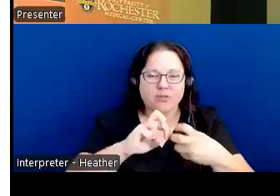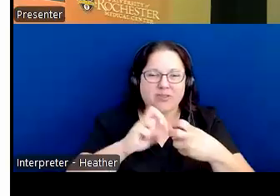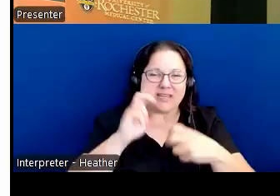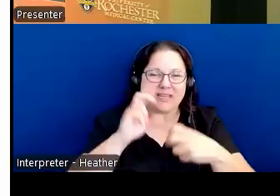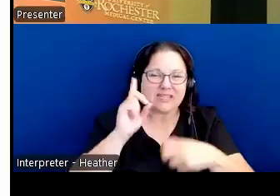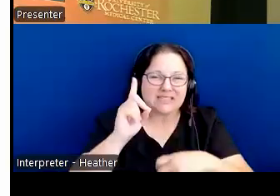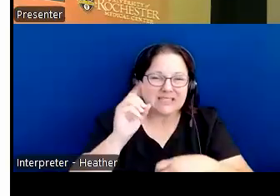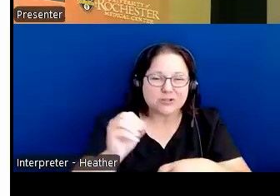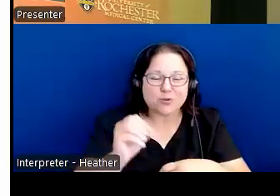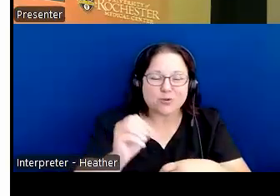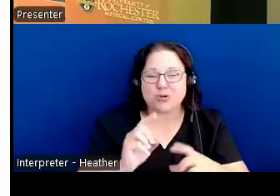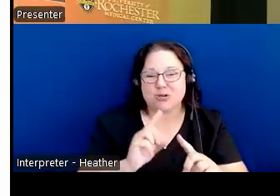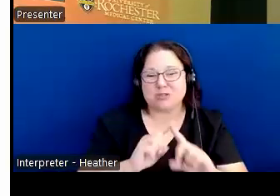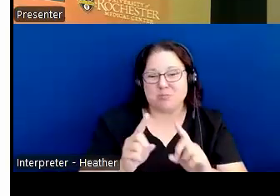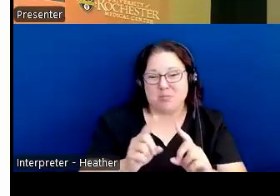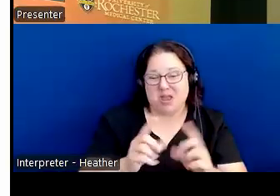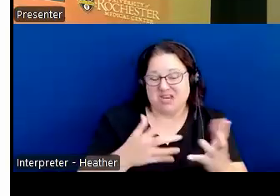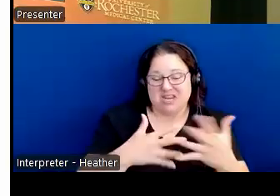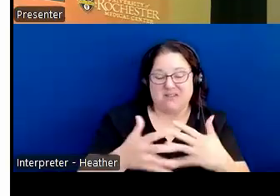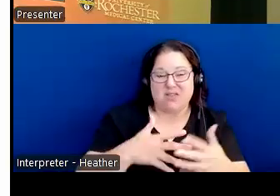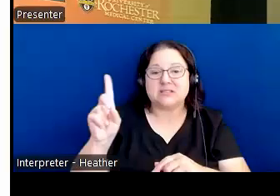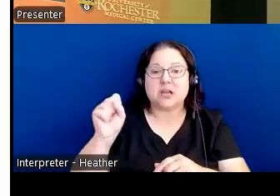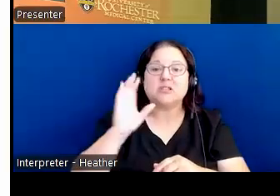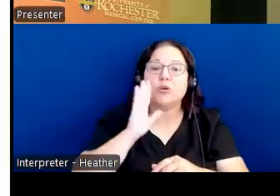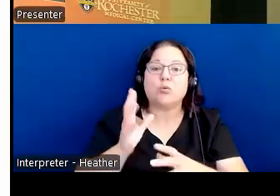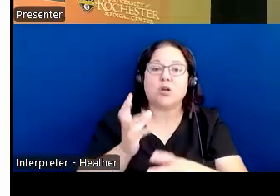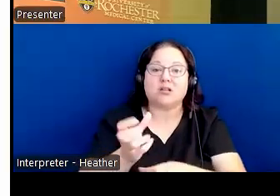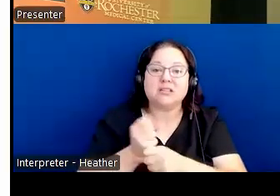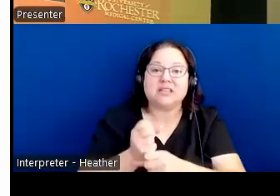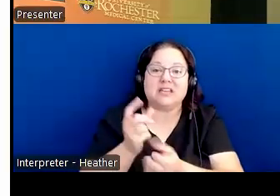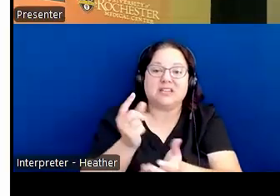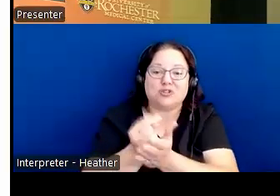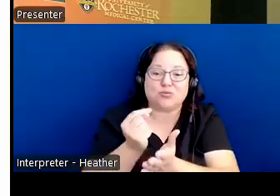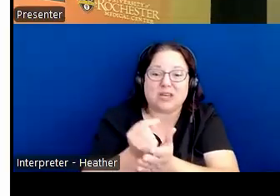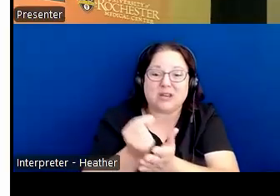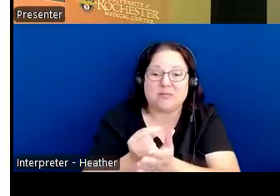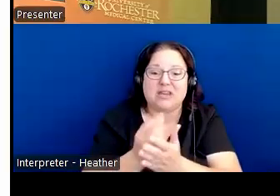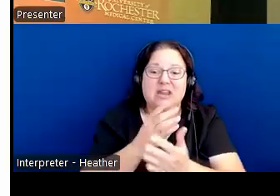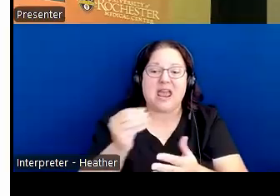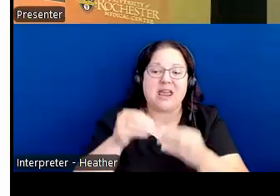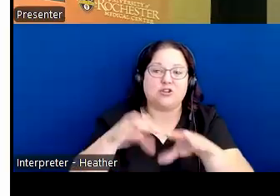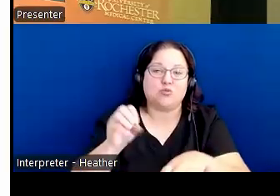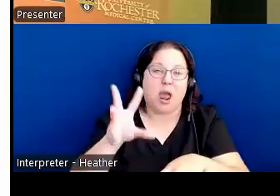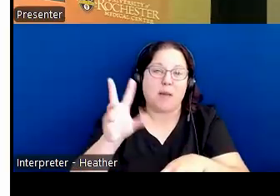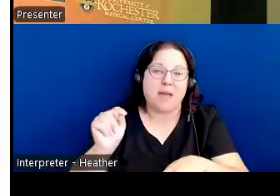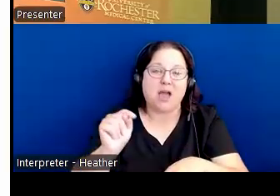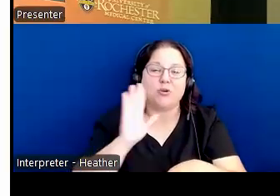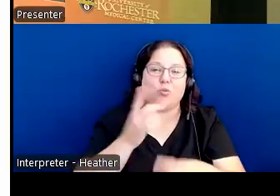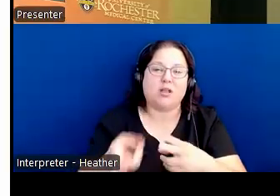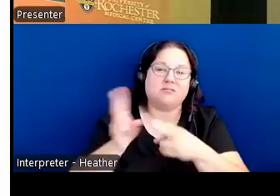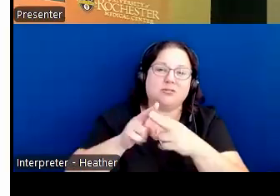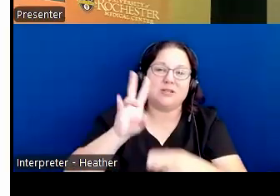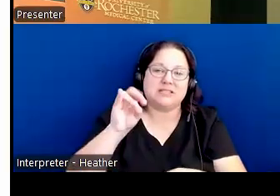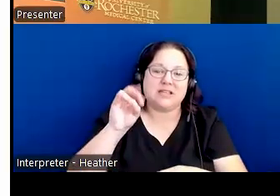with substance use disorders receive treatment, and residential dropout rates can exceed up to 70%. So we